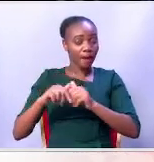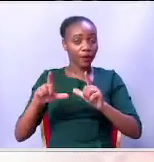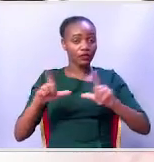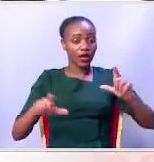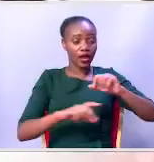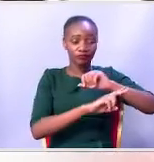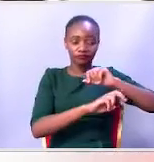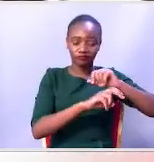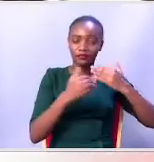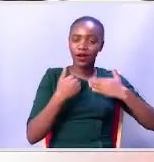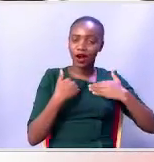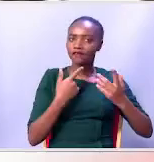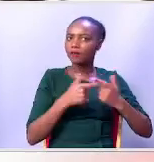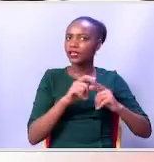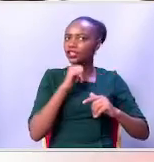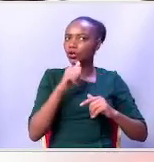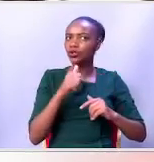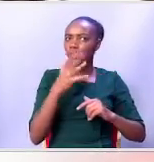ODM leader.